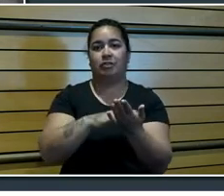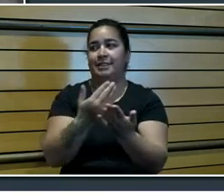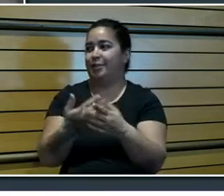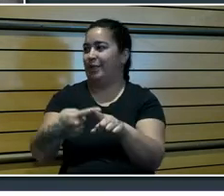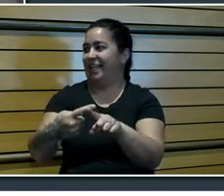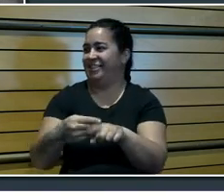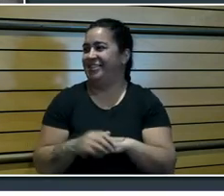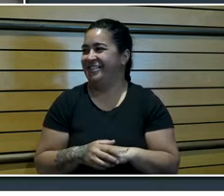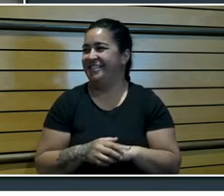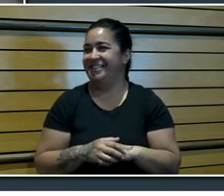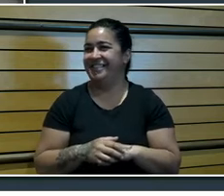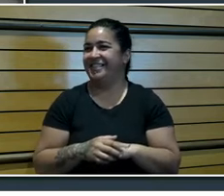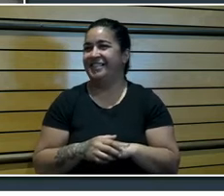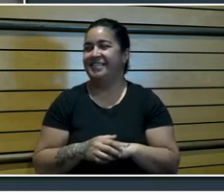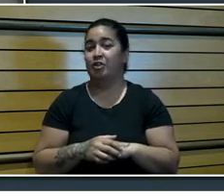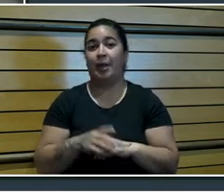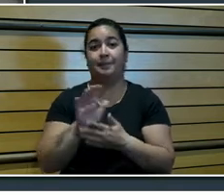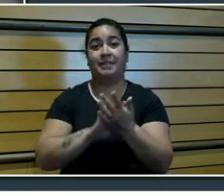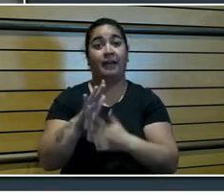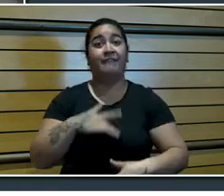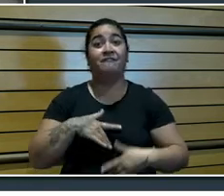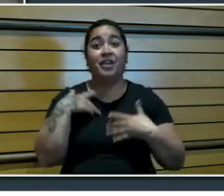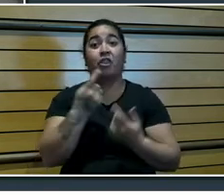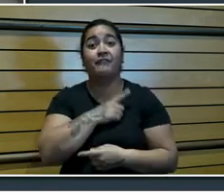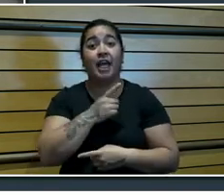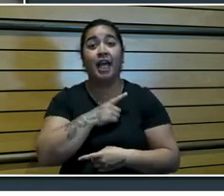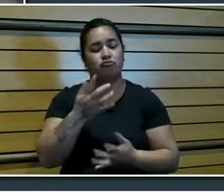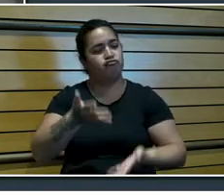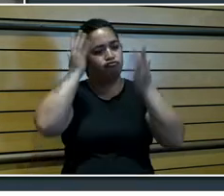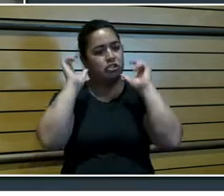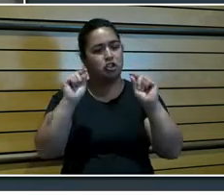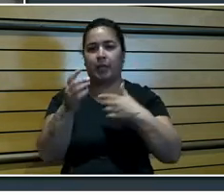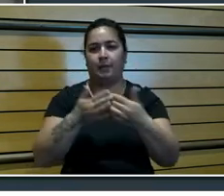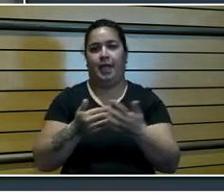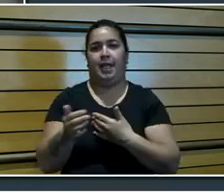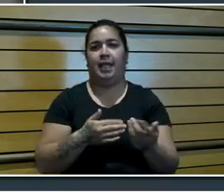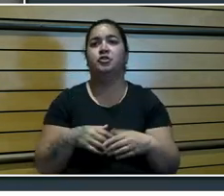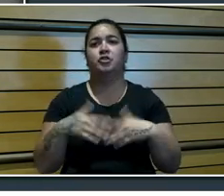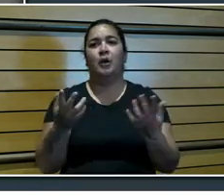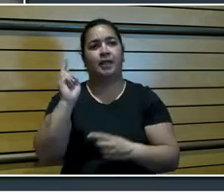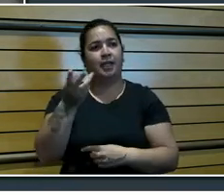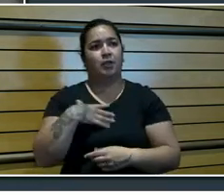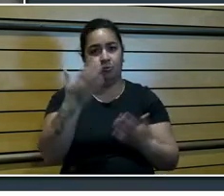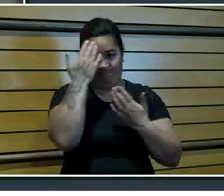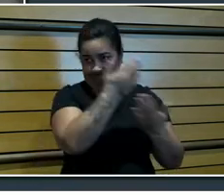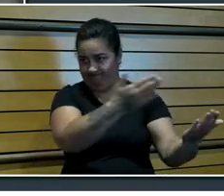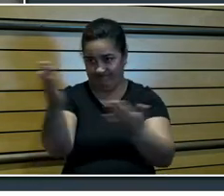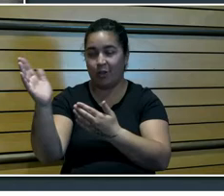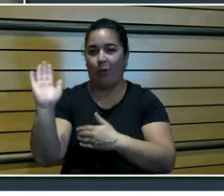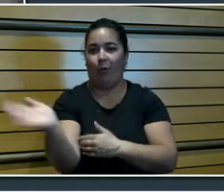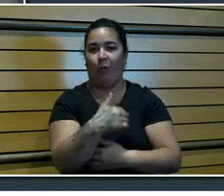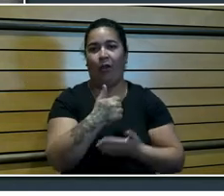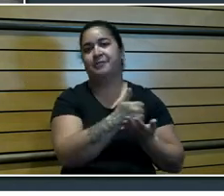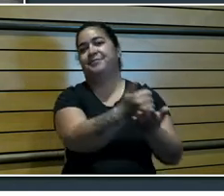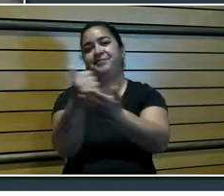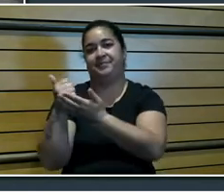means feel the fear and do it anyway. Huri noi tō tātou nei whare, tēnā koutou, tēnā koutou